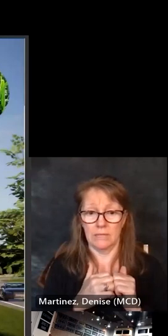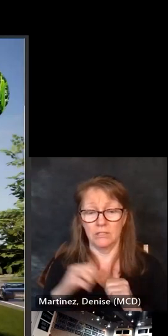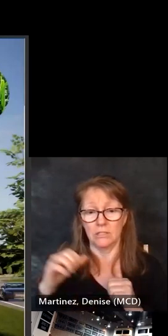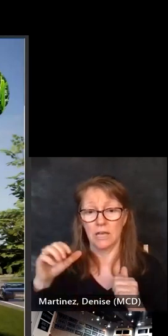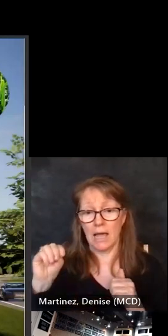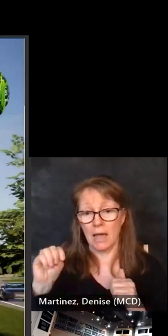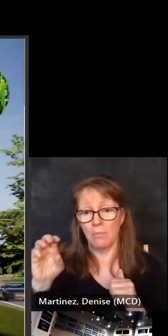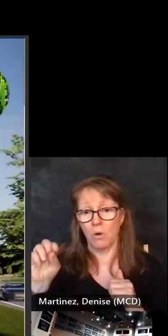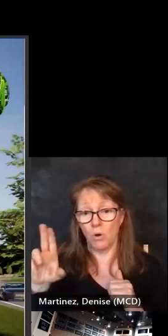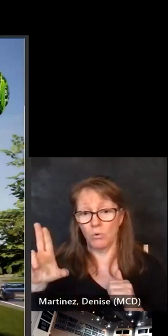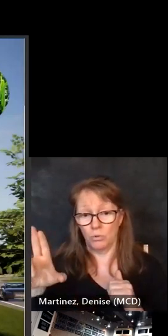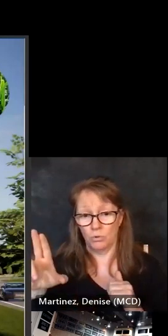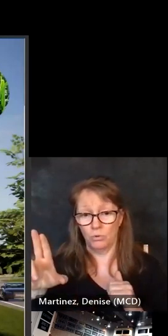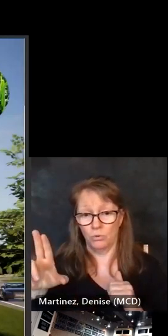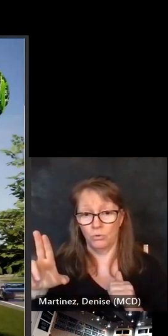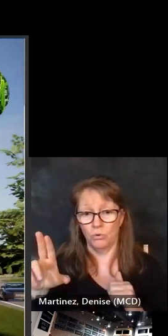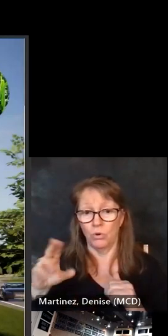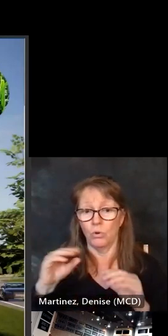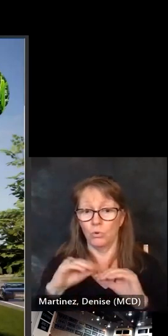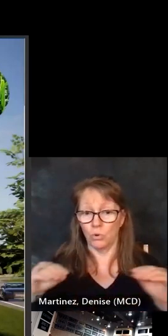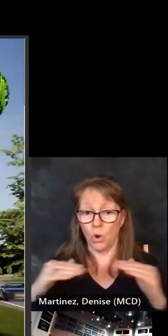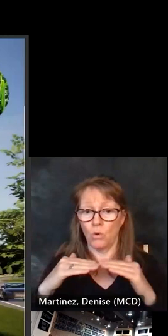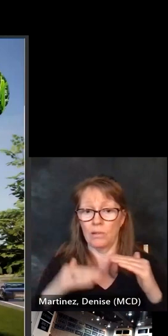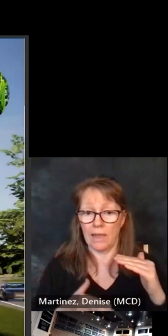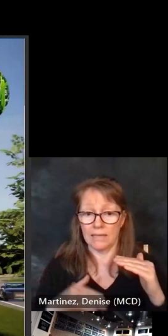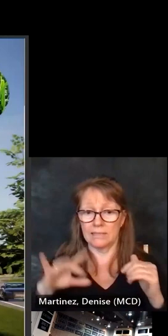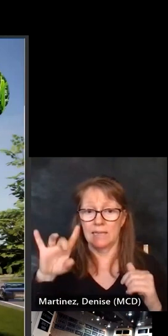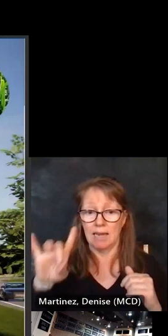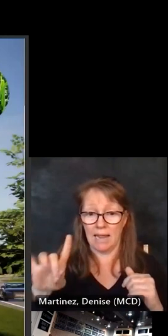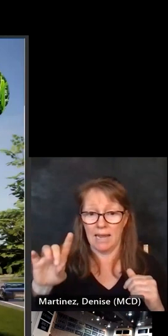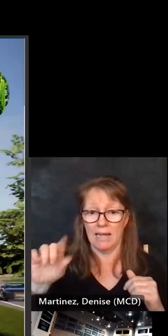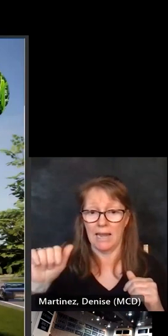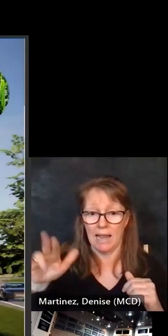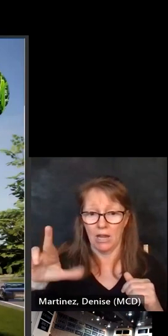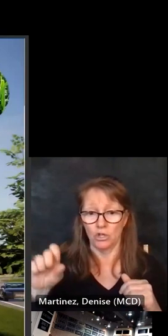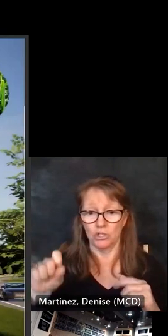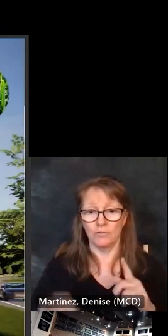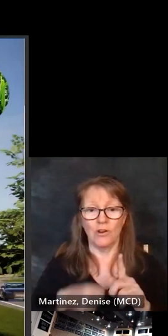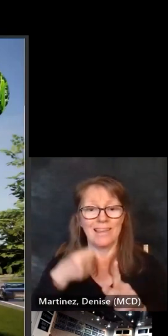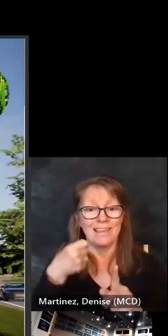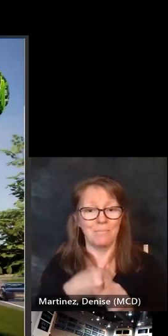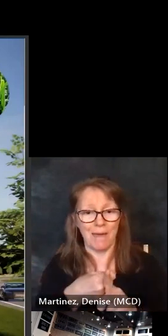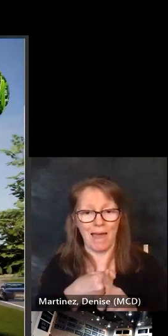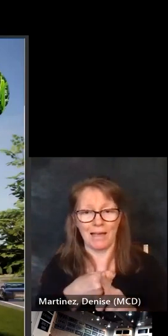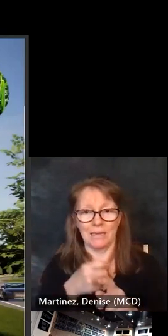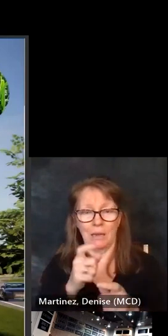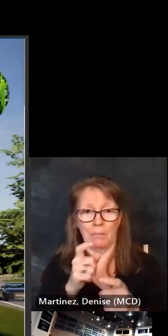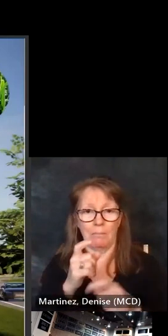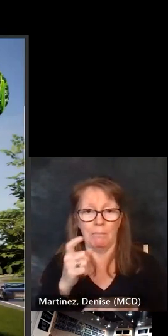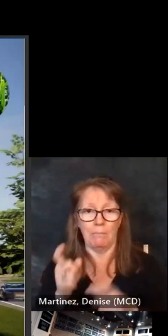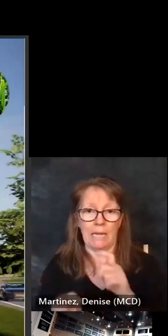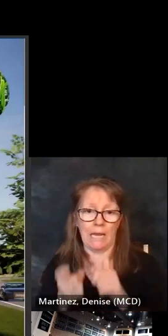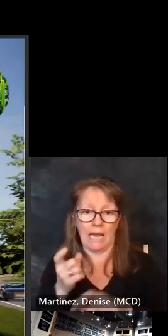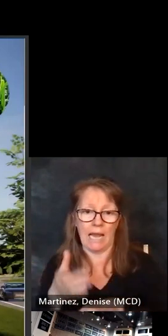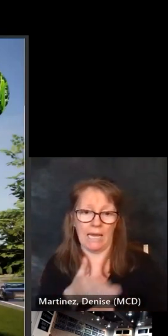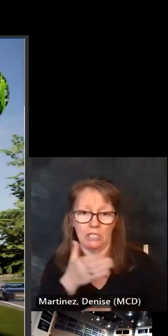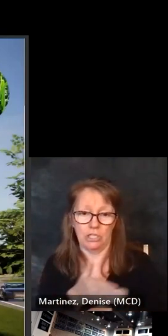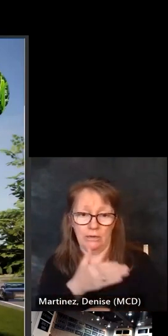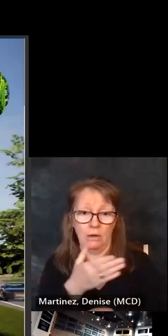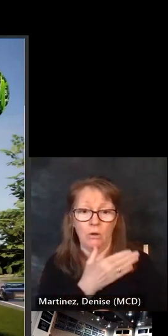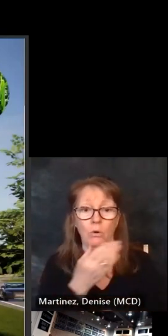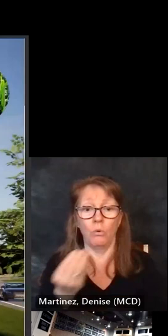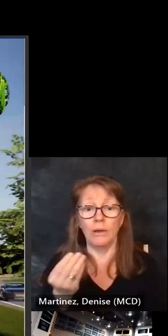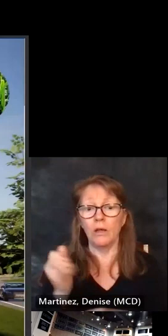no less than 8 acres for impact mitigation. We all want this new Arborway bus facility and fleet to